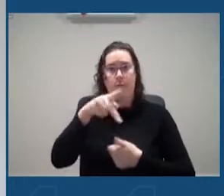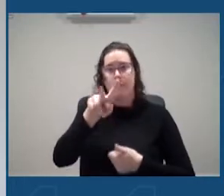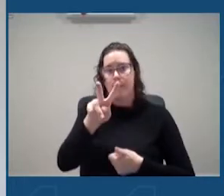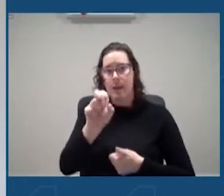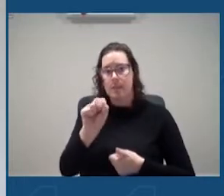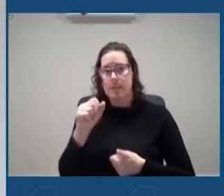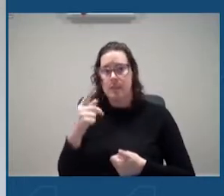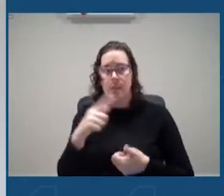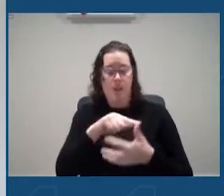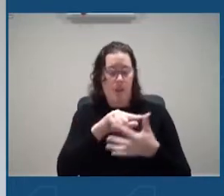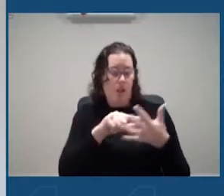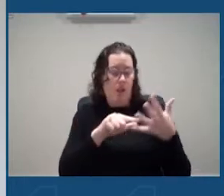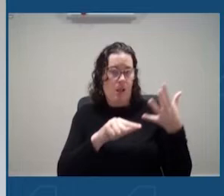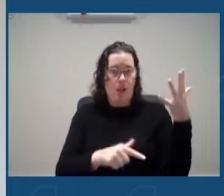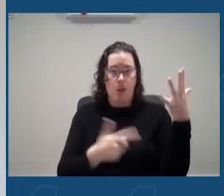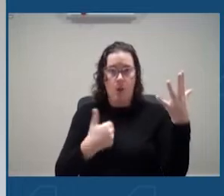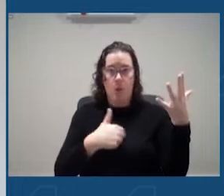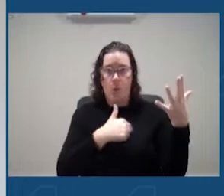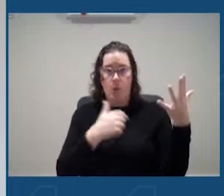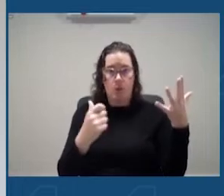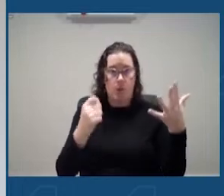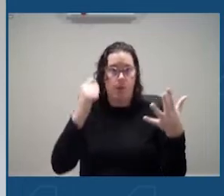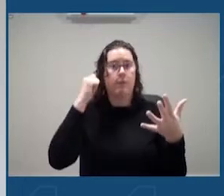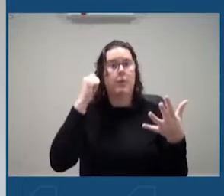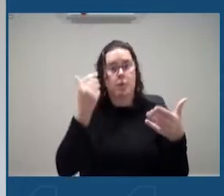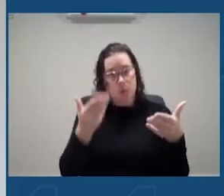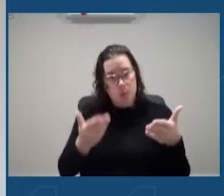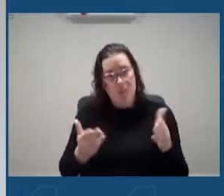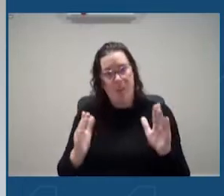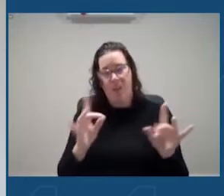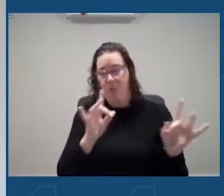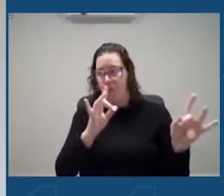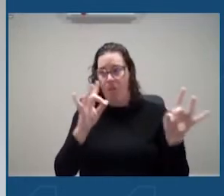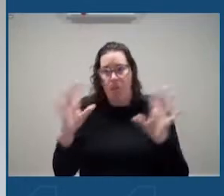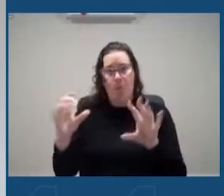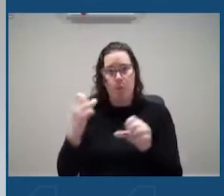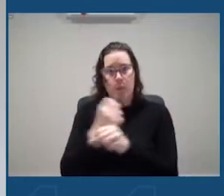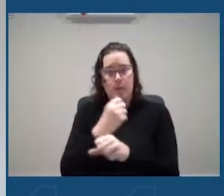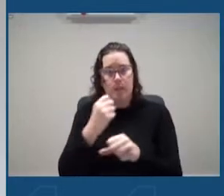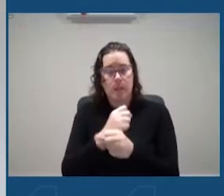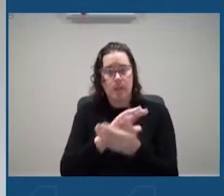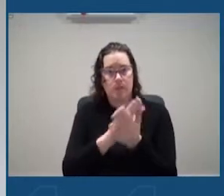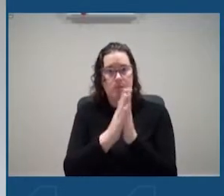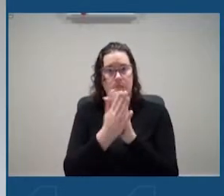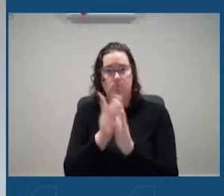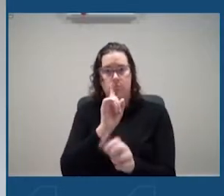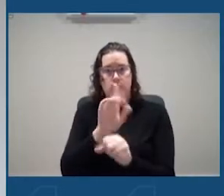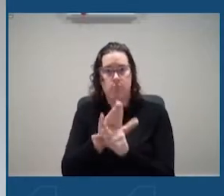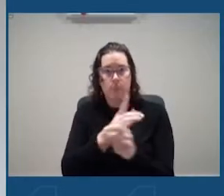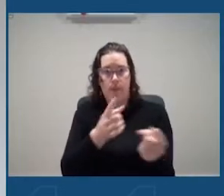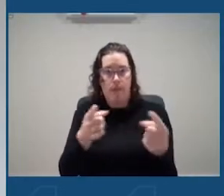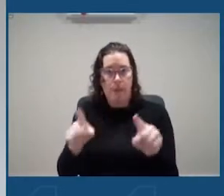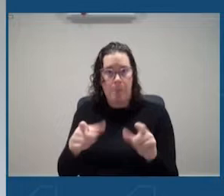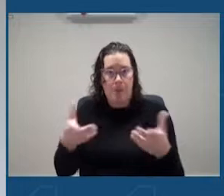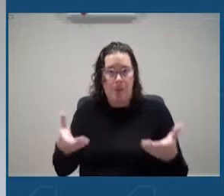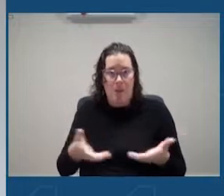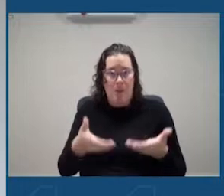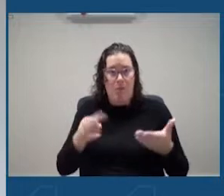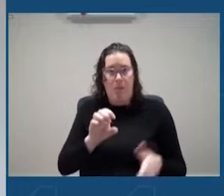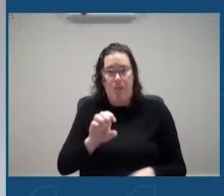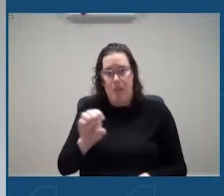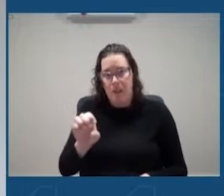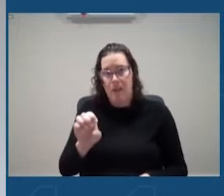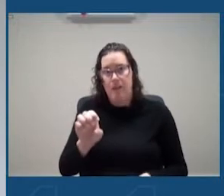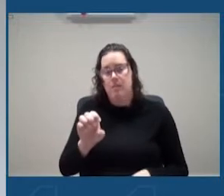we will not let those terrible statistics play out on East Buffalo. We are going to